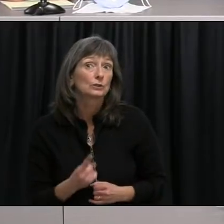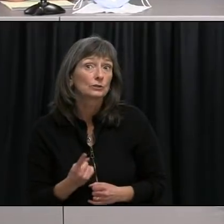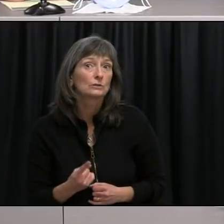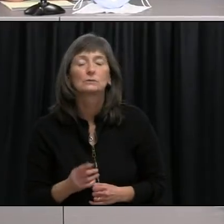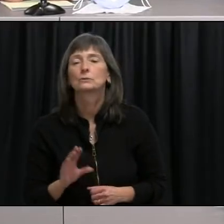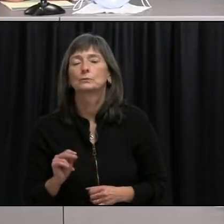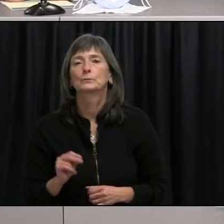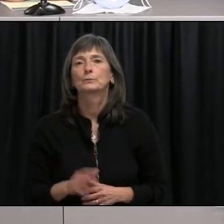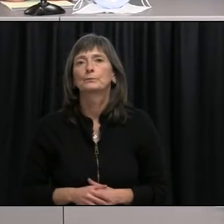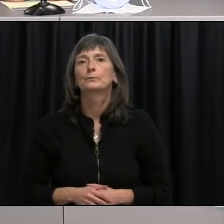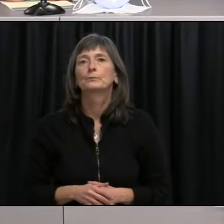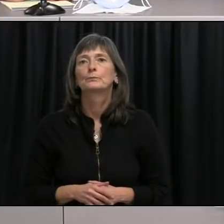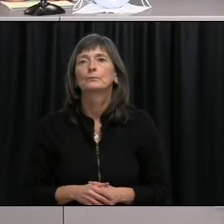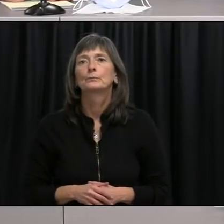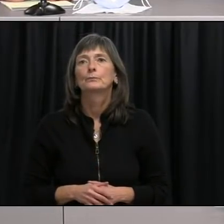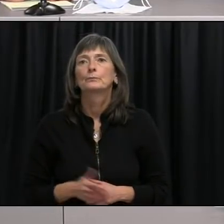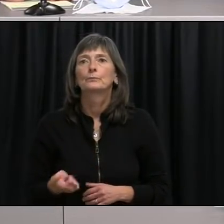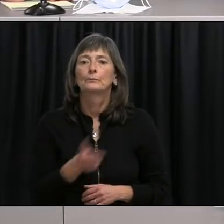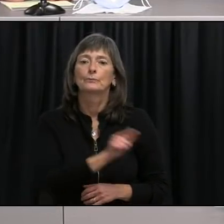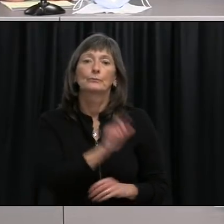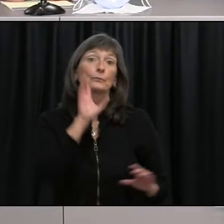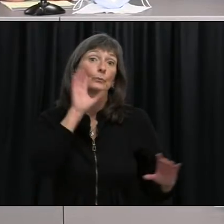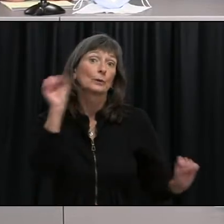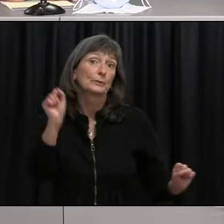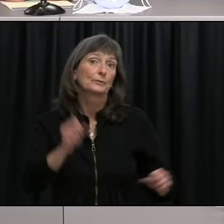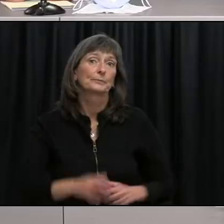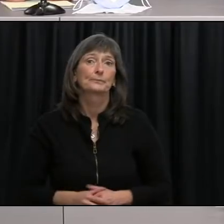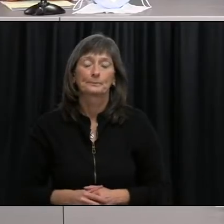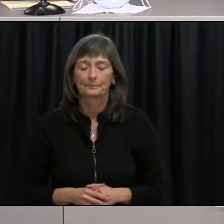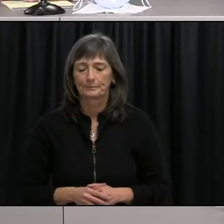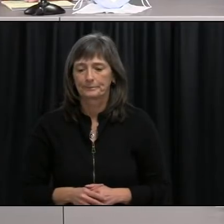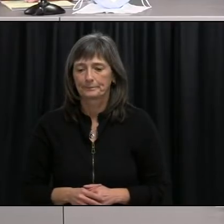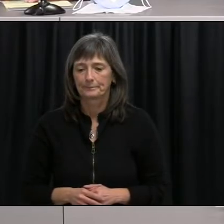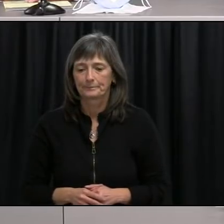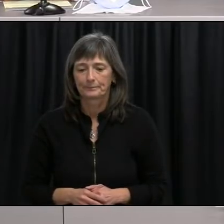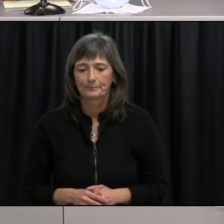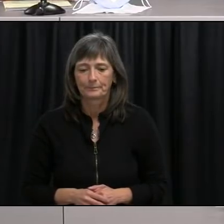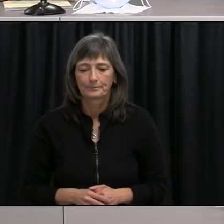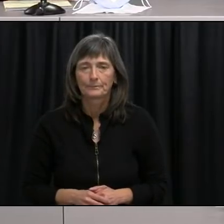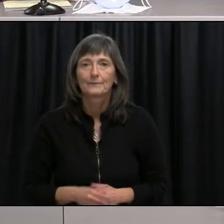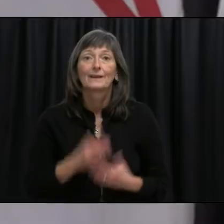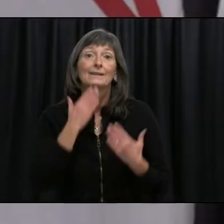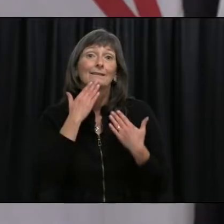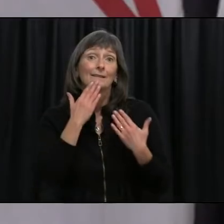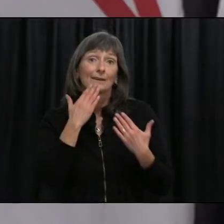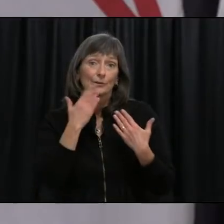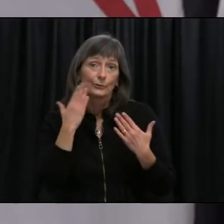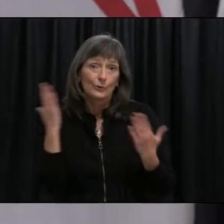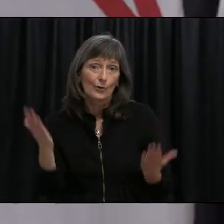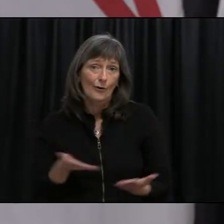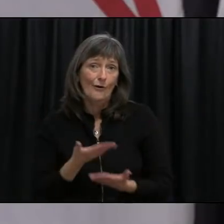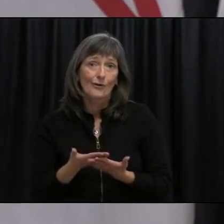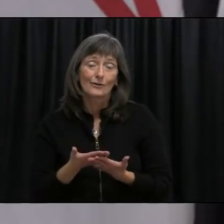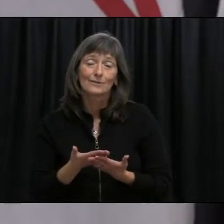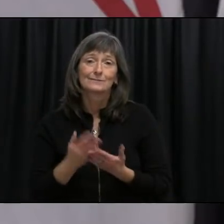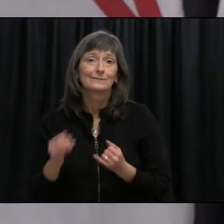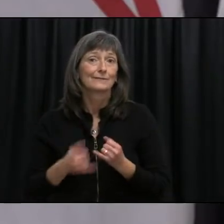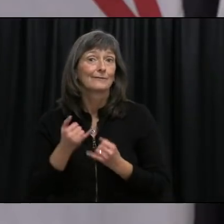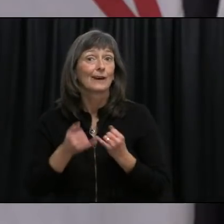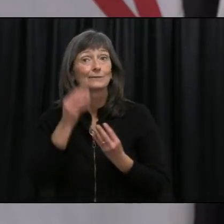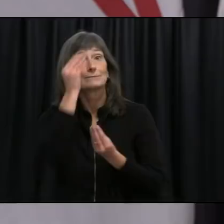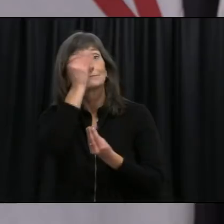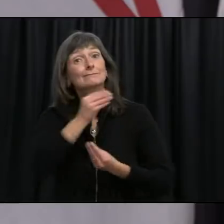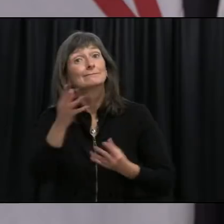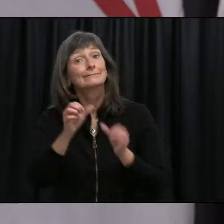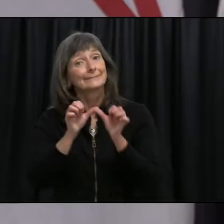much. Thank you. I'll turn it back to you, Premier, for some closing remarks. Well, thanks, everybody. And the final message is, of course,